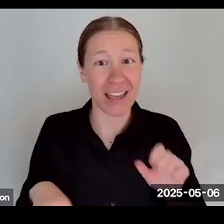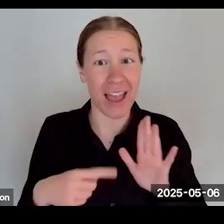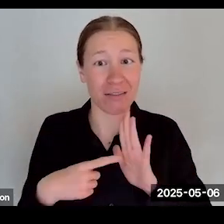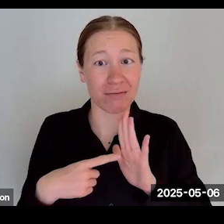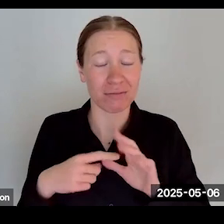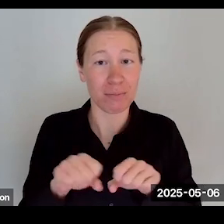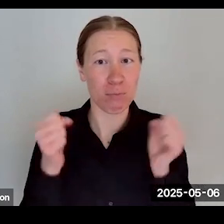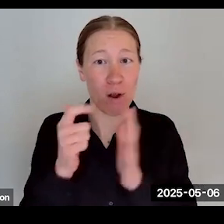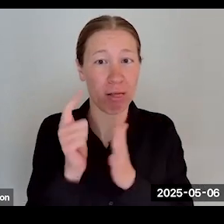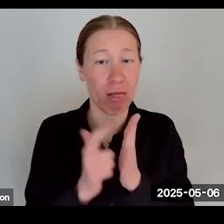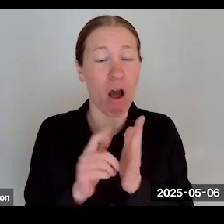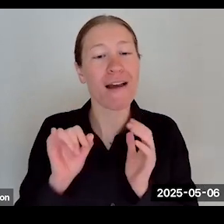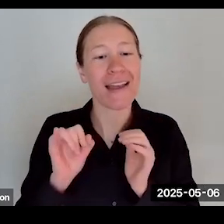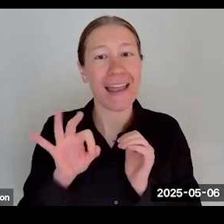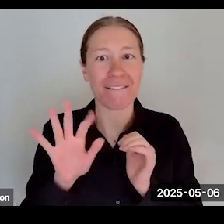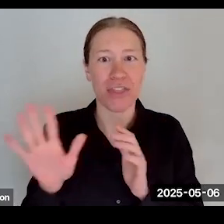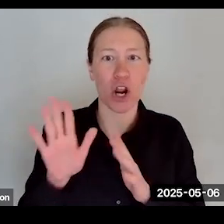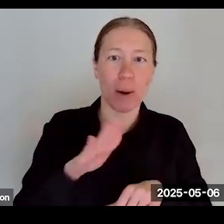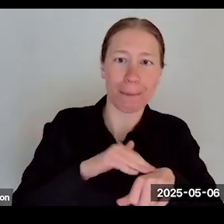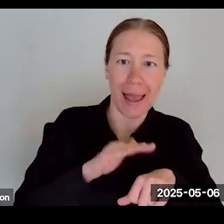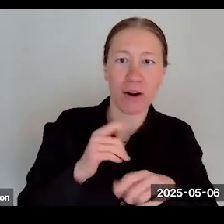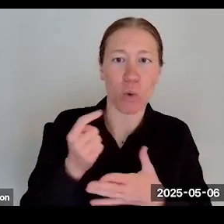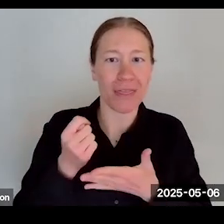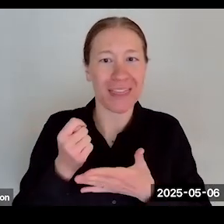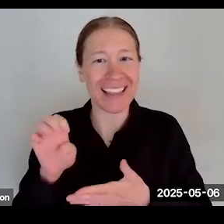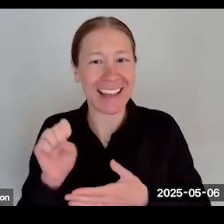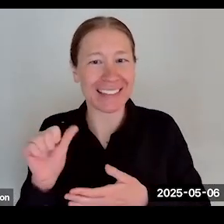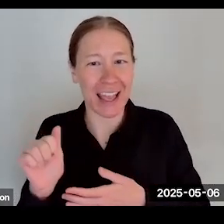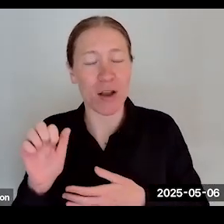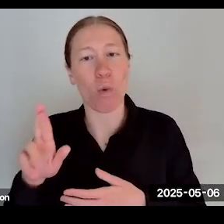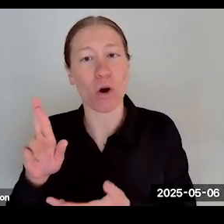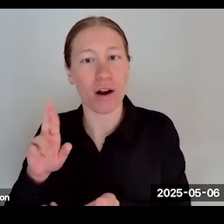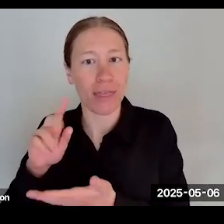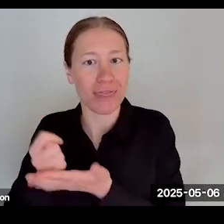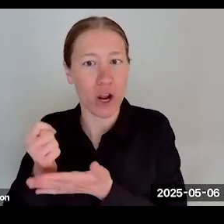pet, ESA, or therapy animal as if it were a service animal.